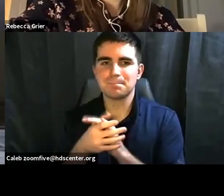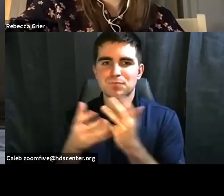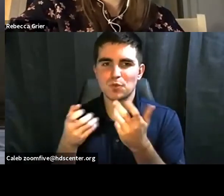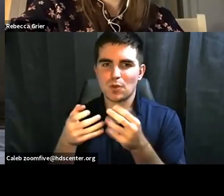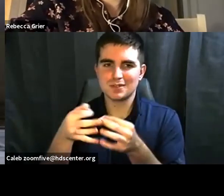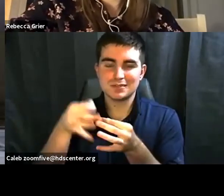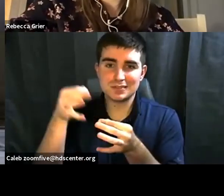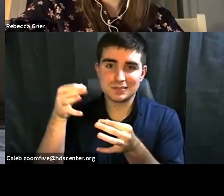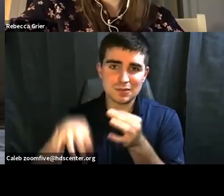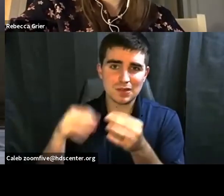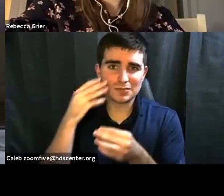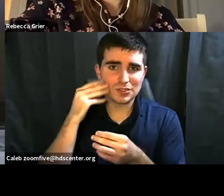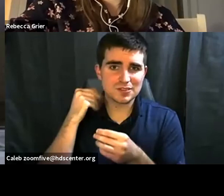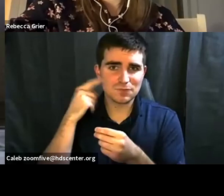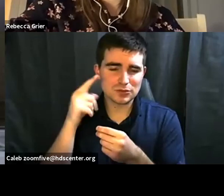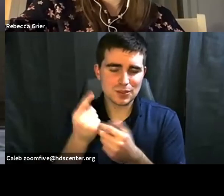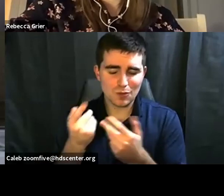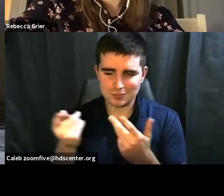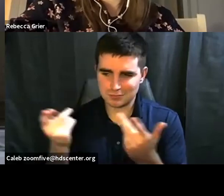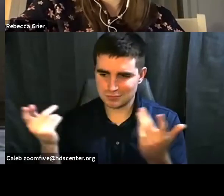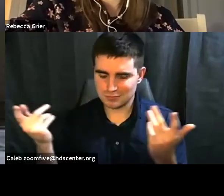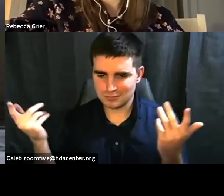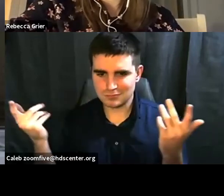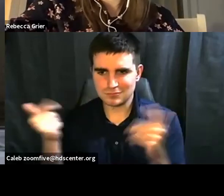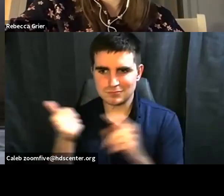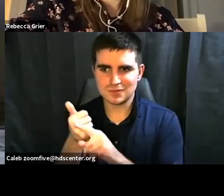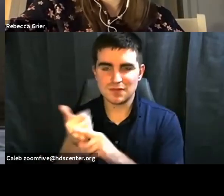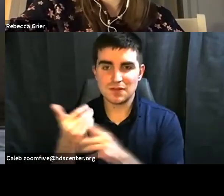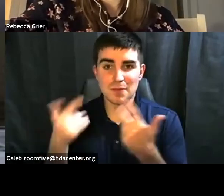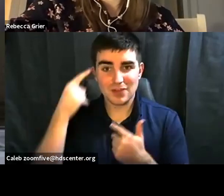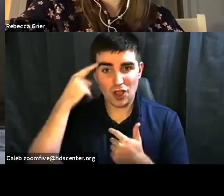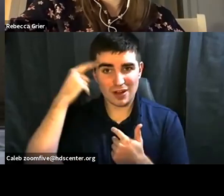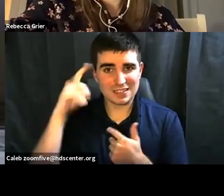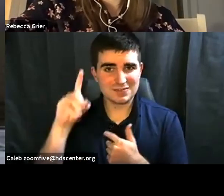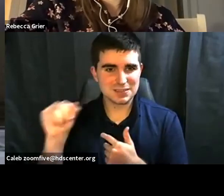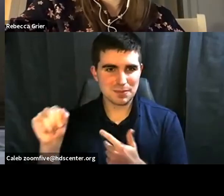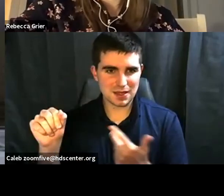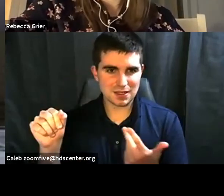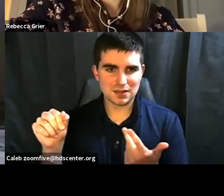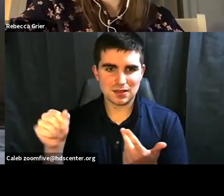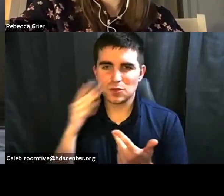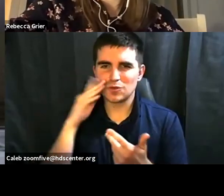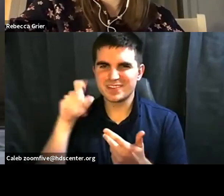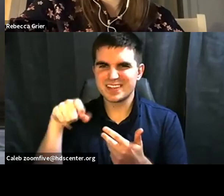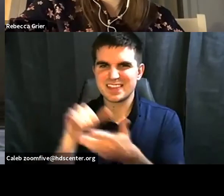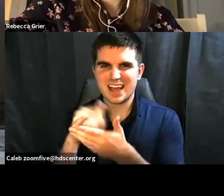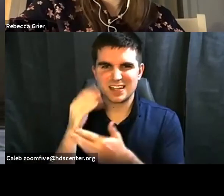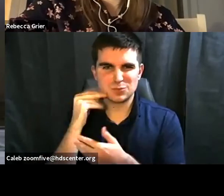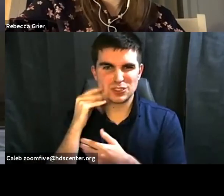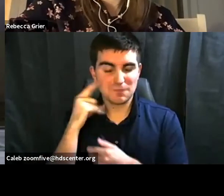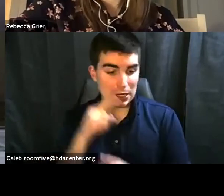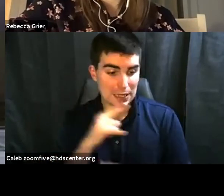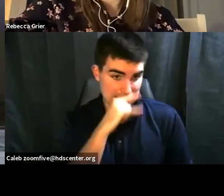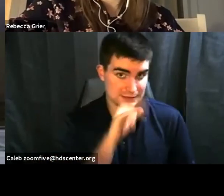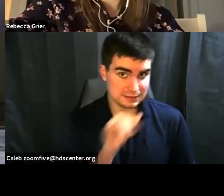simplified experience for someone who might have a cognitive disability, you're going to need that experience for the kids too, right? You